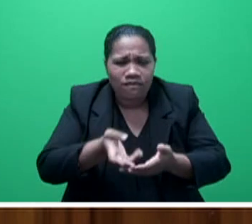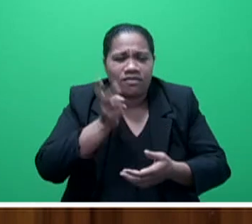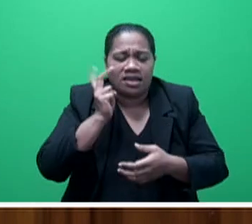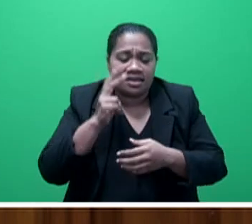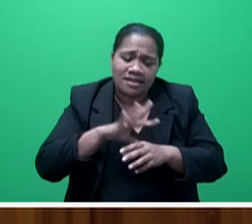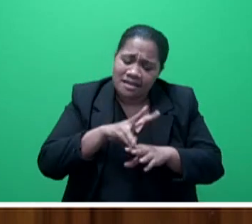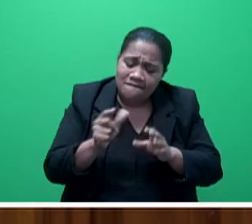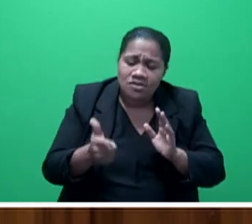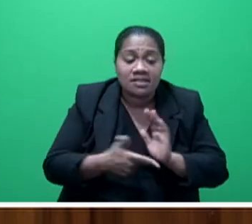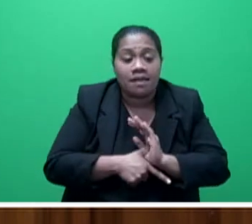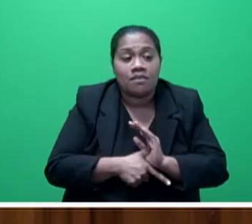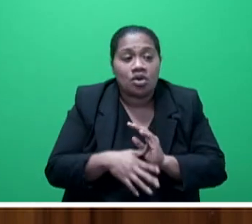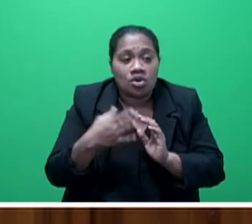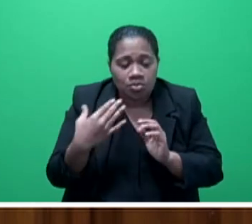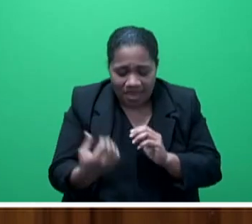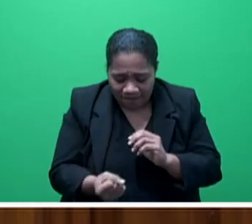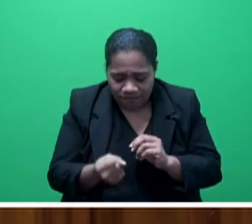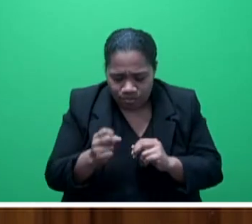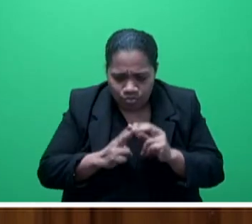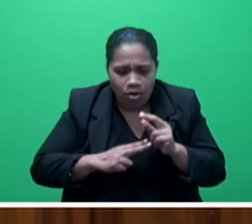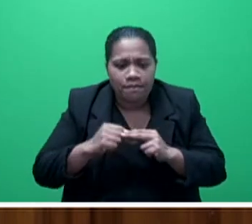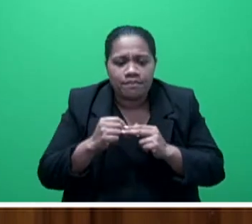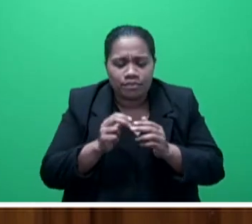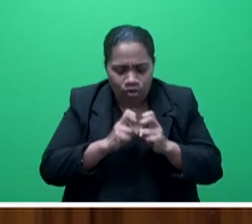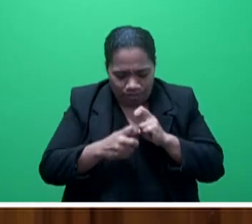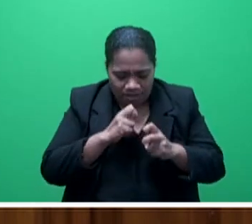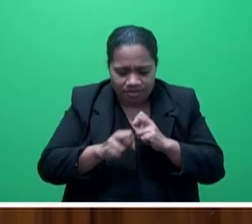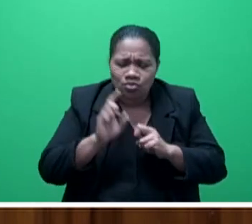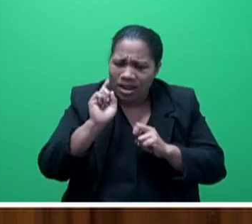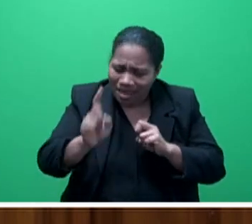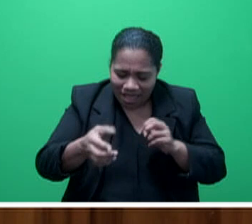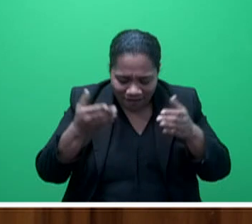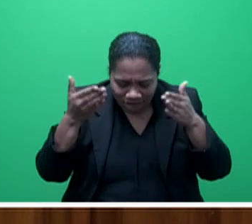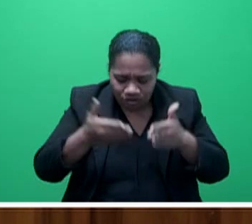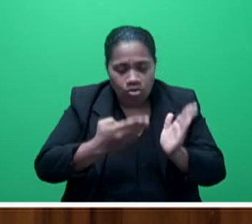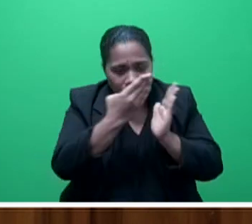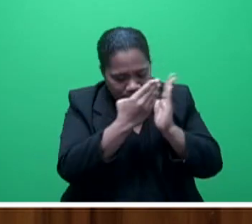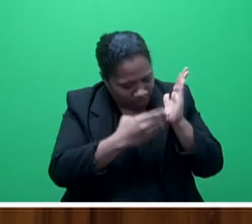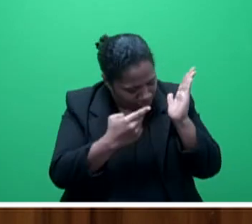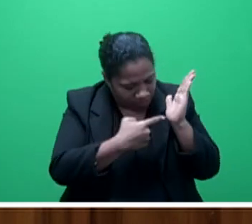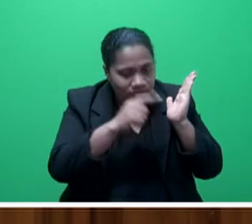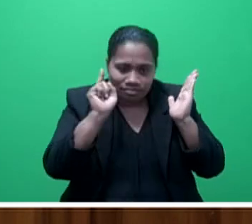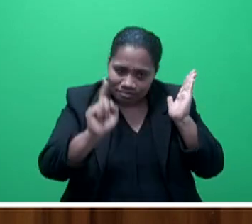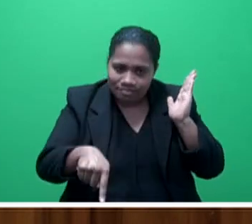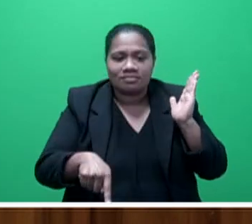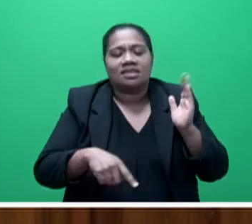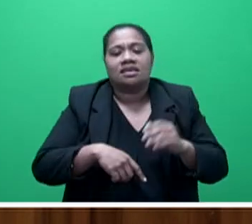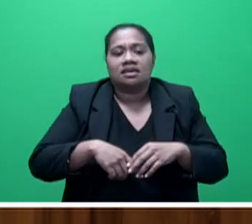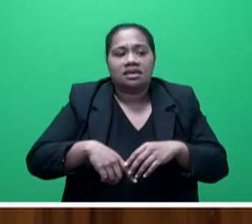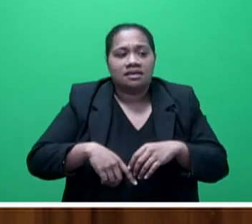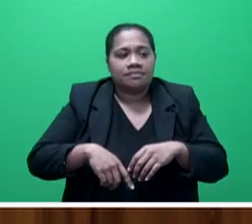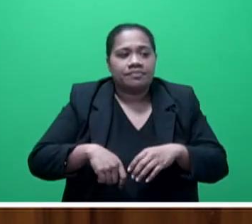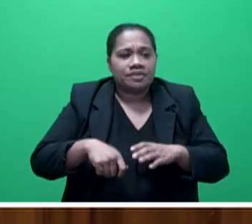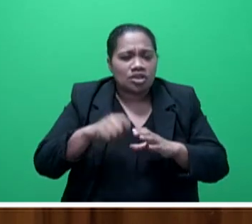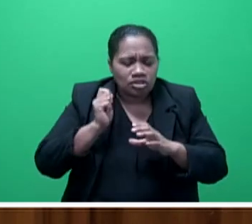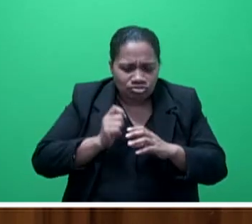Construction is the way to do it, and that's what this budget is focusing on. Construction generates jobs, grows